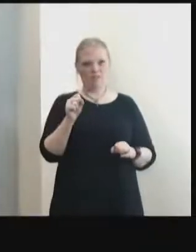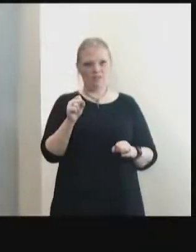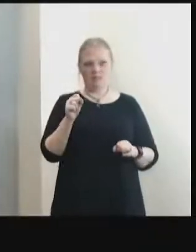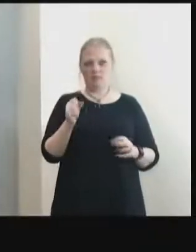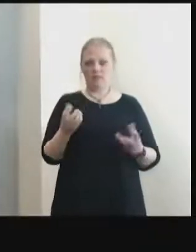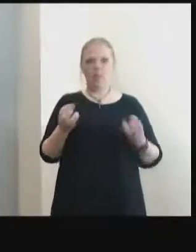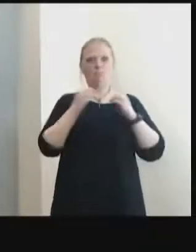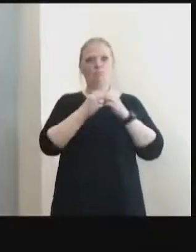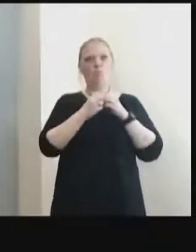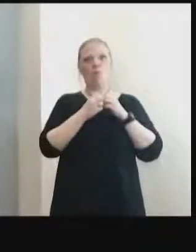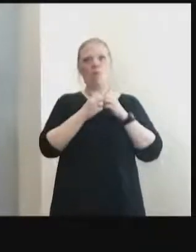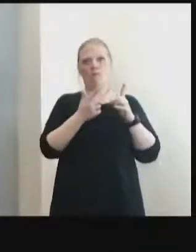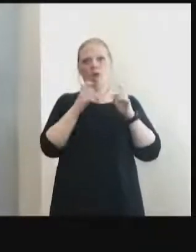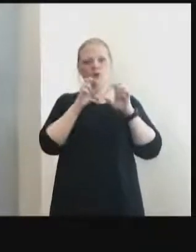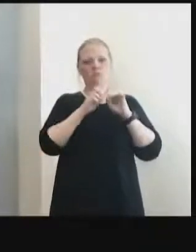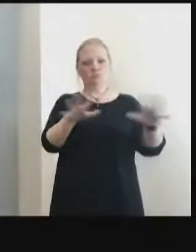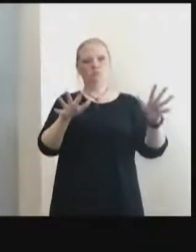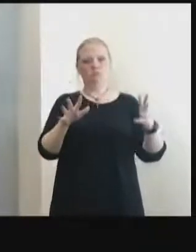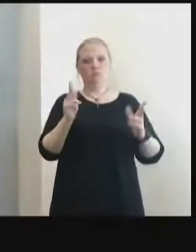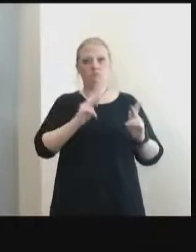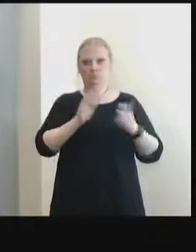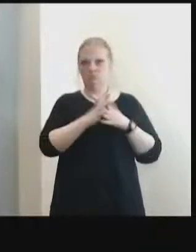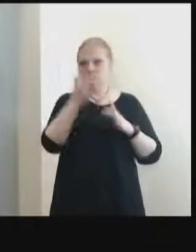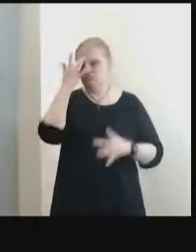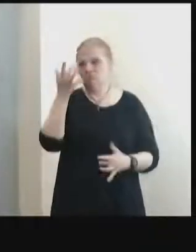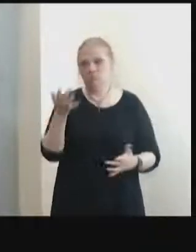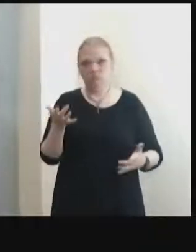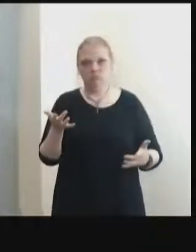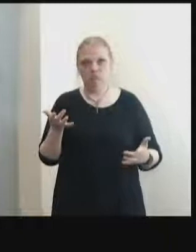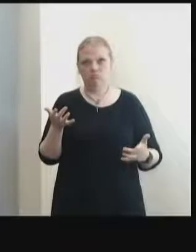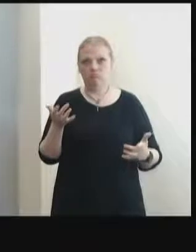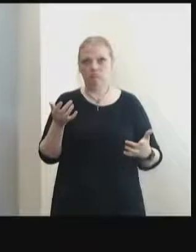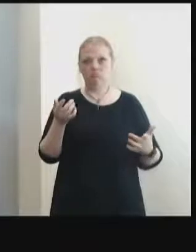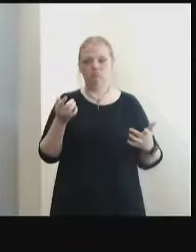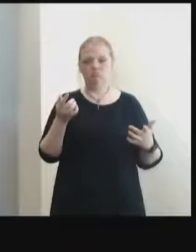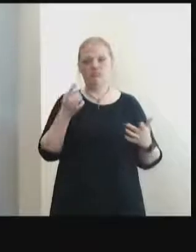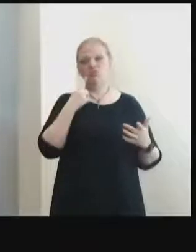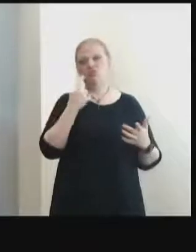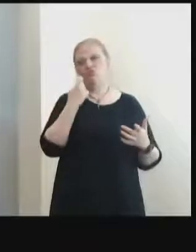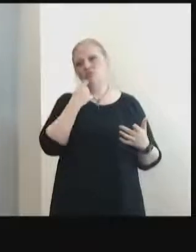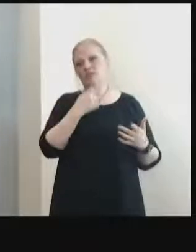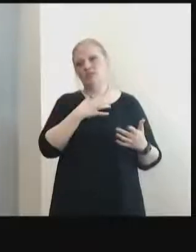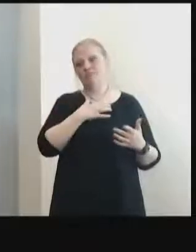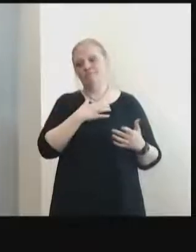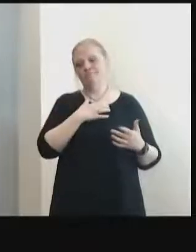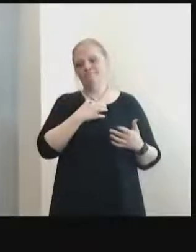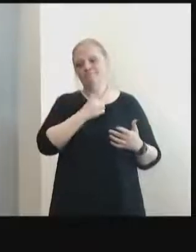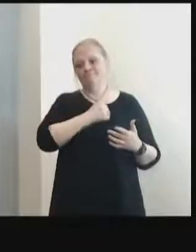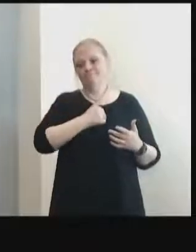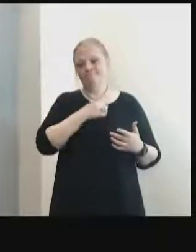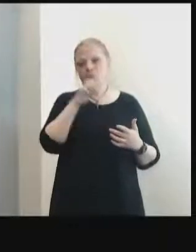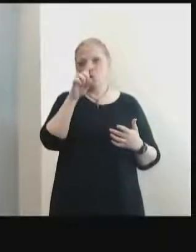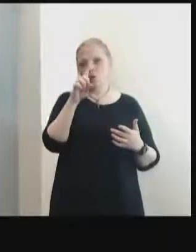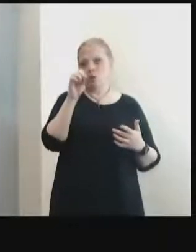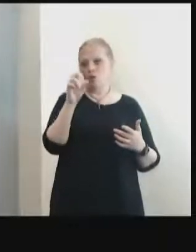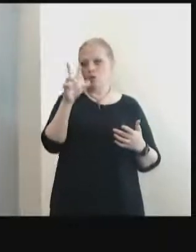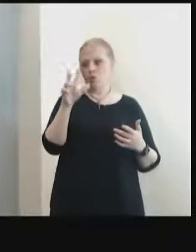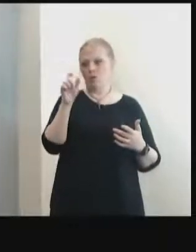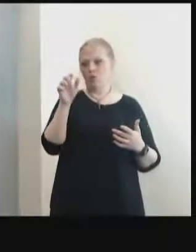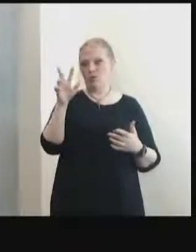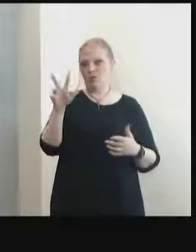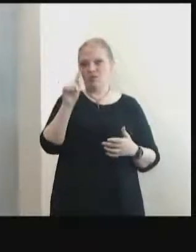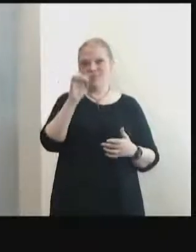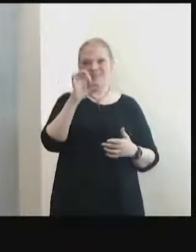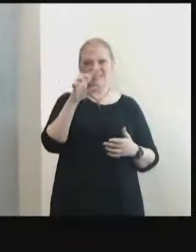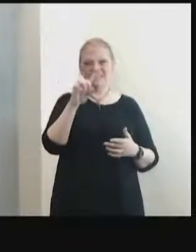transmissible, and people are getting sick. I gave my best wishes to Ted Shred of 103.3, who's in the hospital,